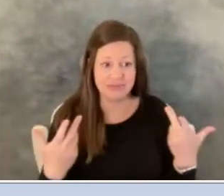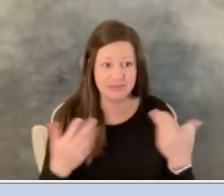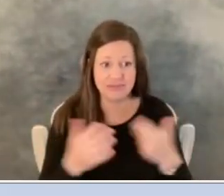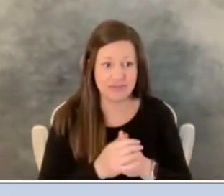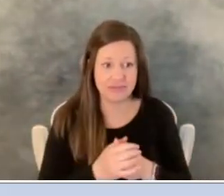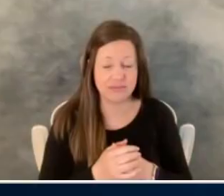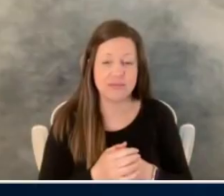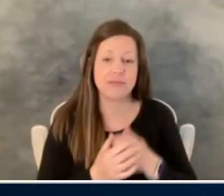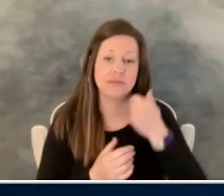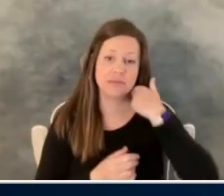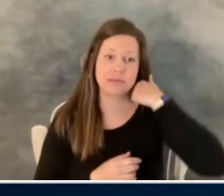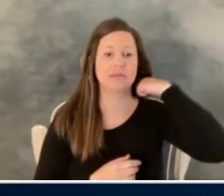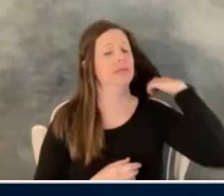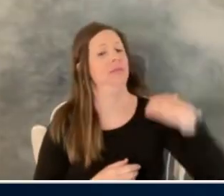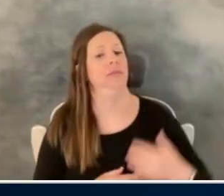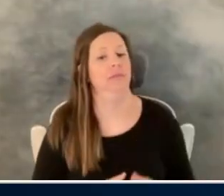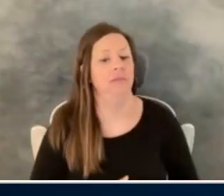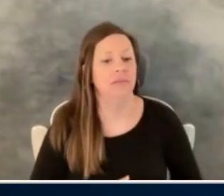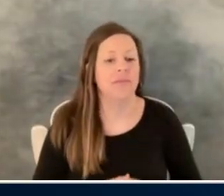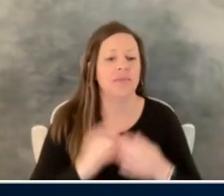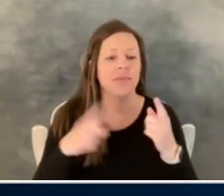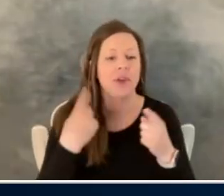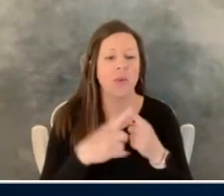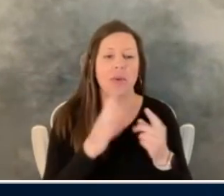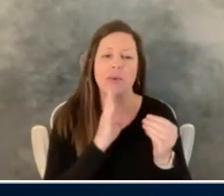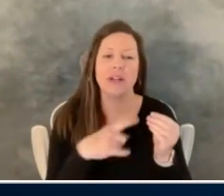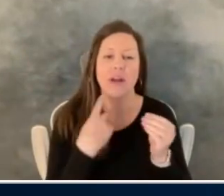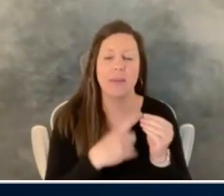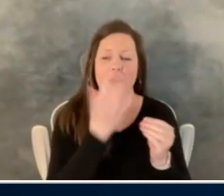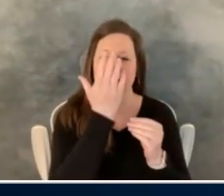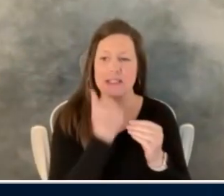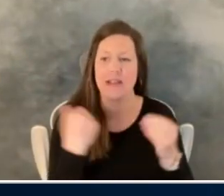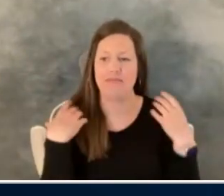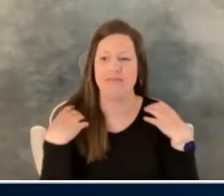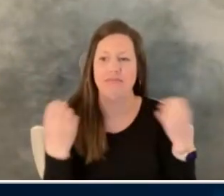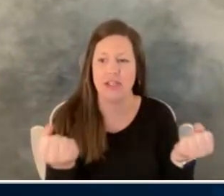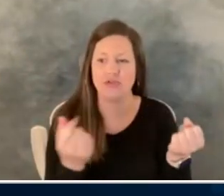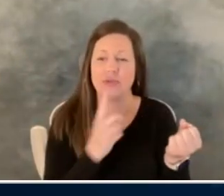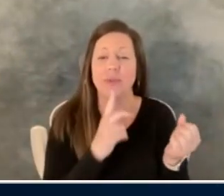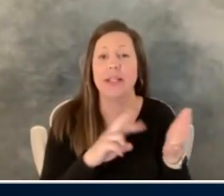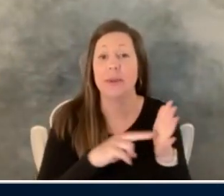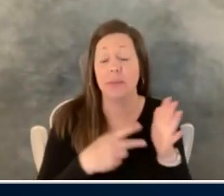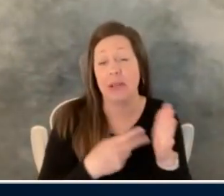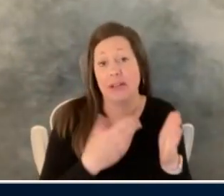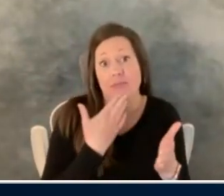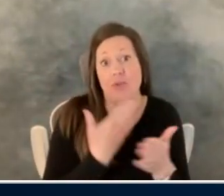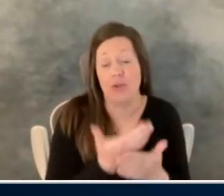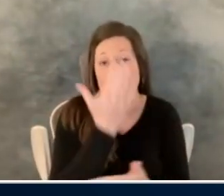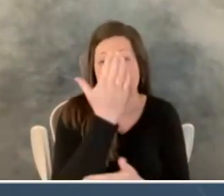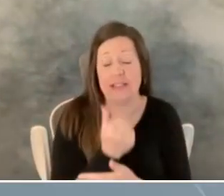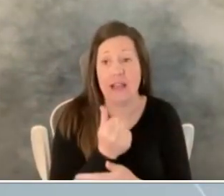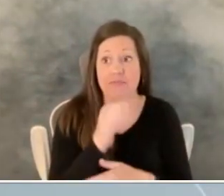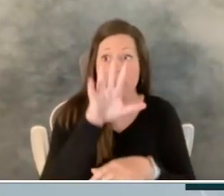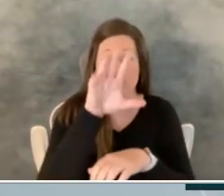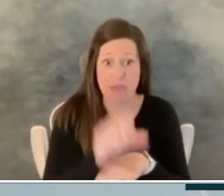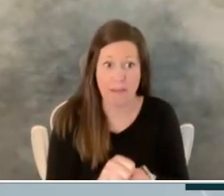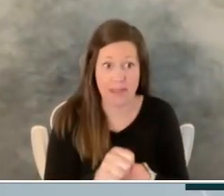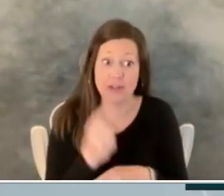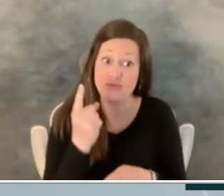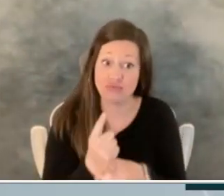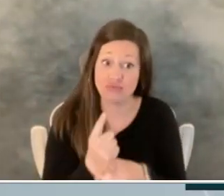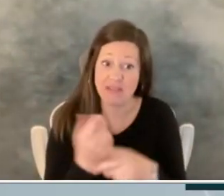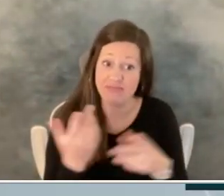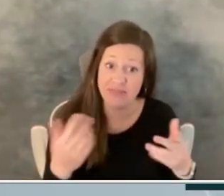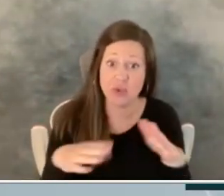problems. When we talk about sleep hygiene, what we really mean is good sleep habits, right? So the basics of good